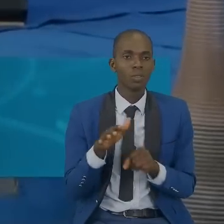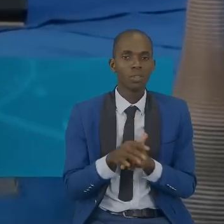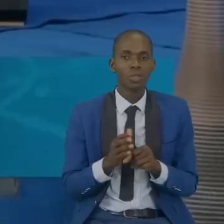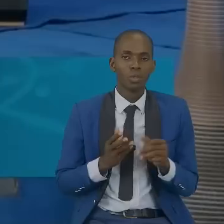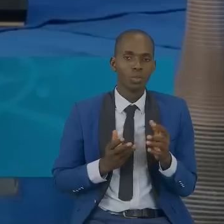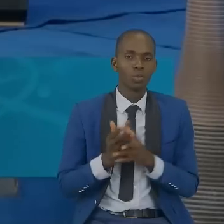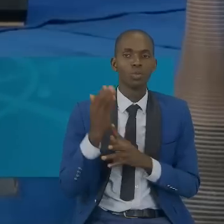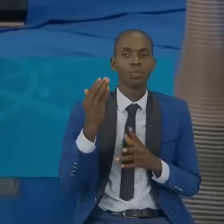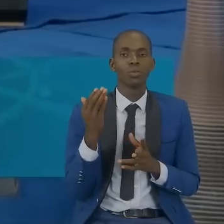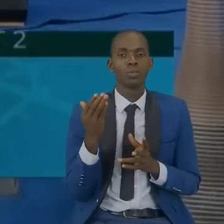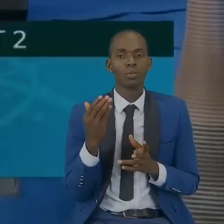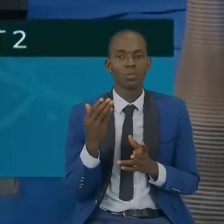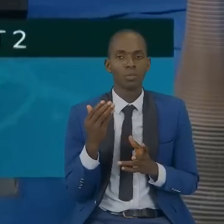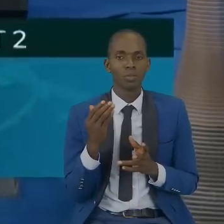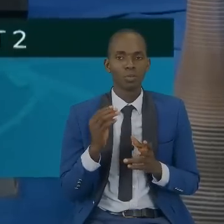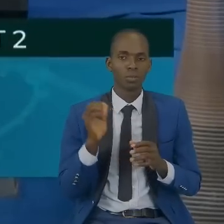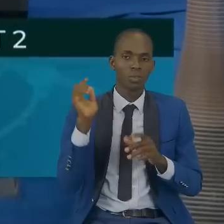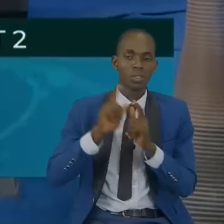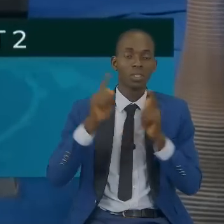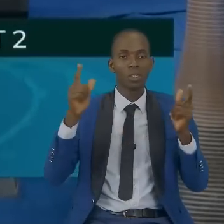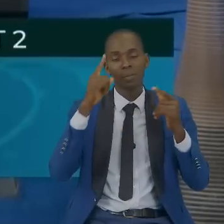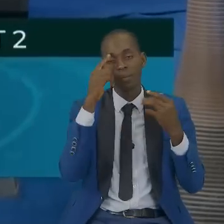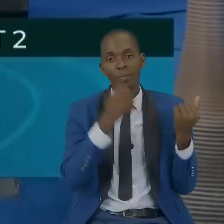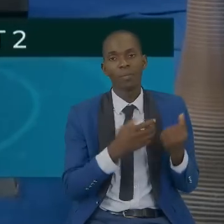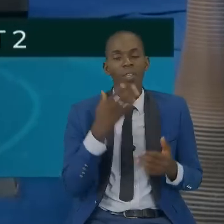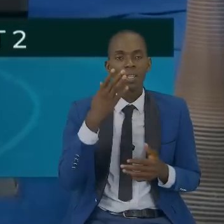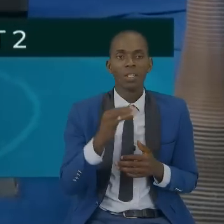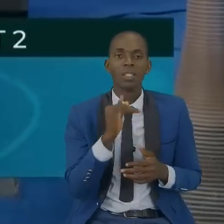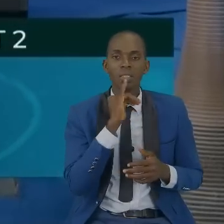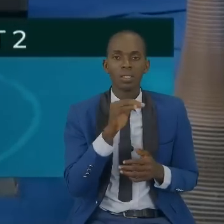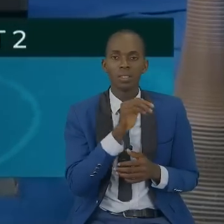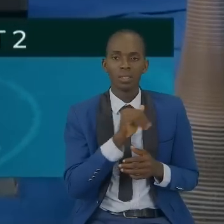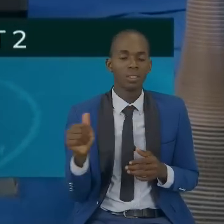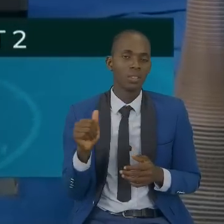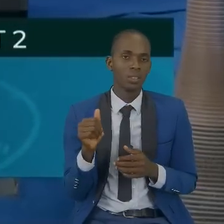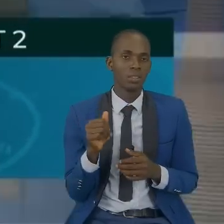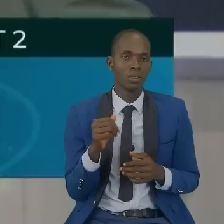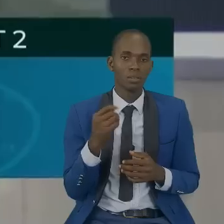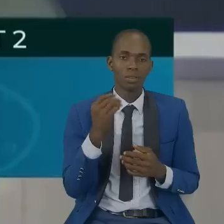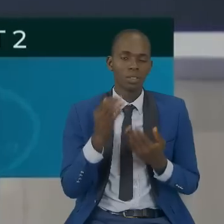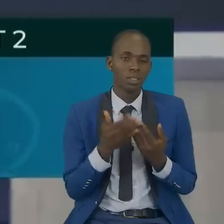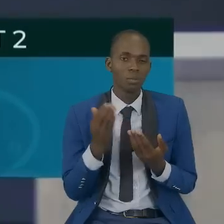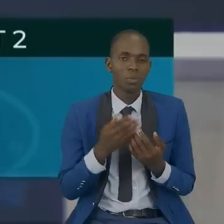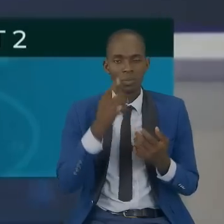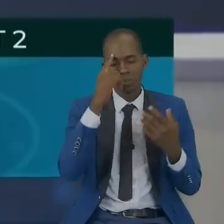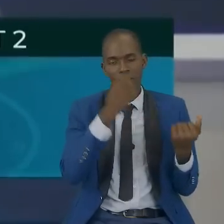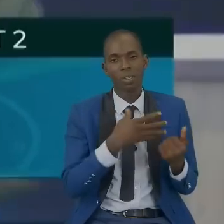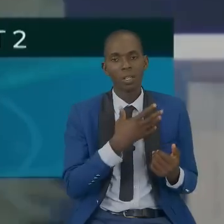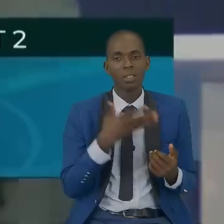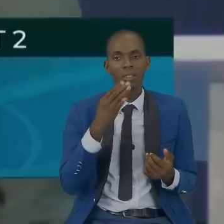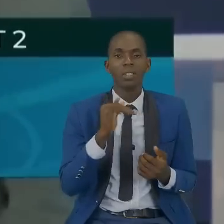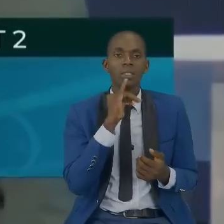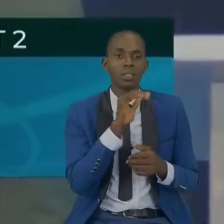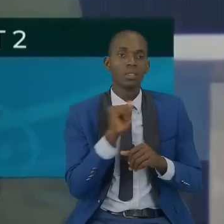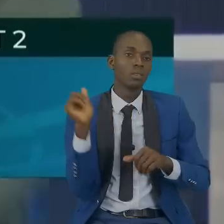faith. There is the sonship faith, there is the similar faith, and there is